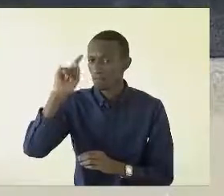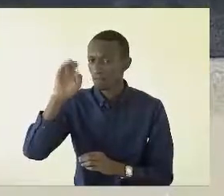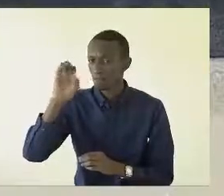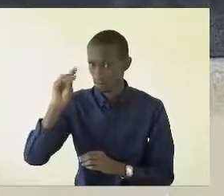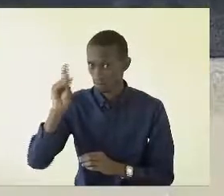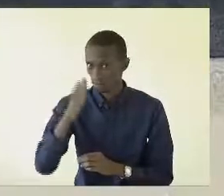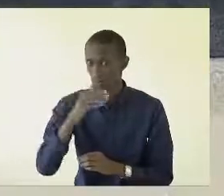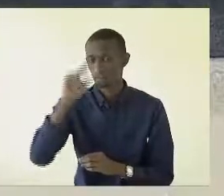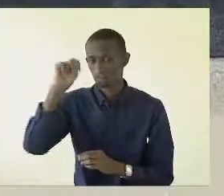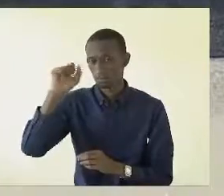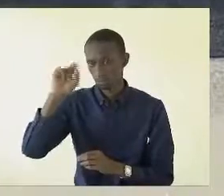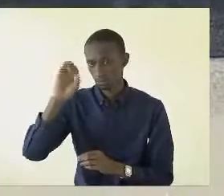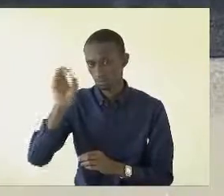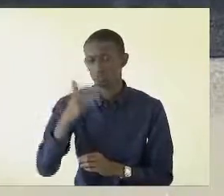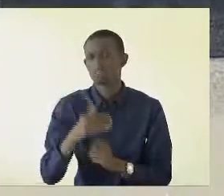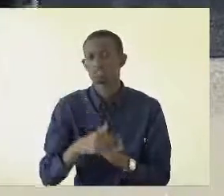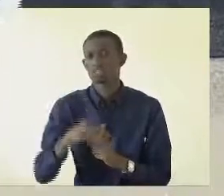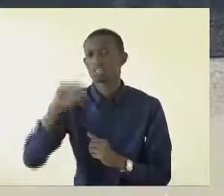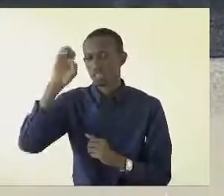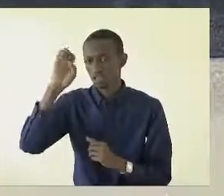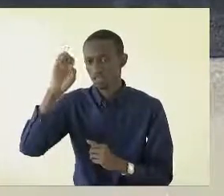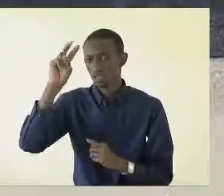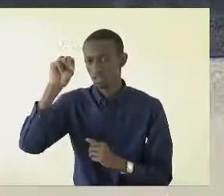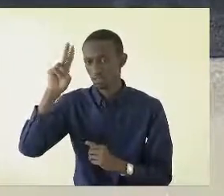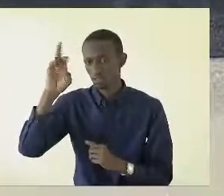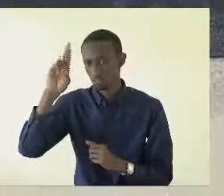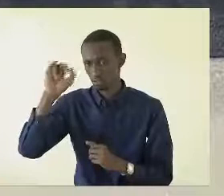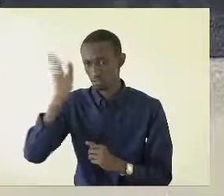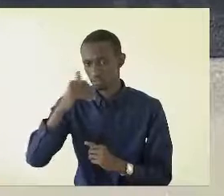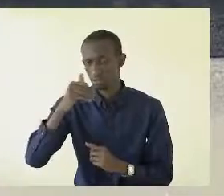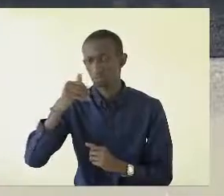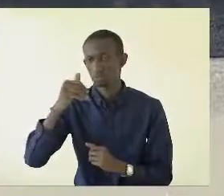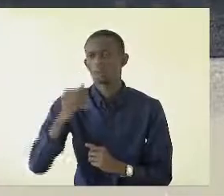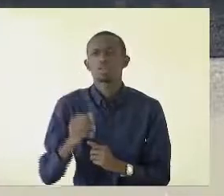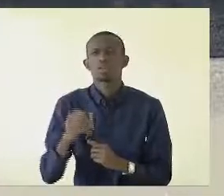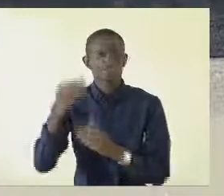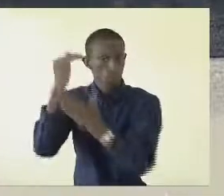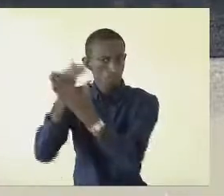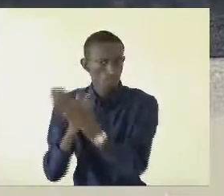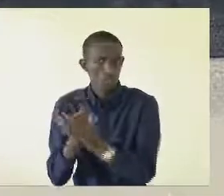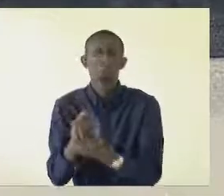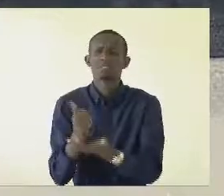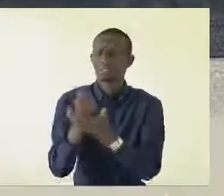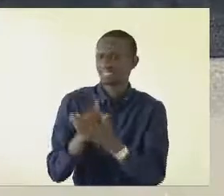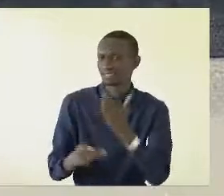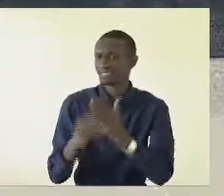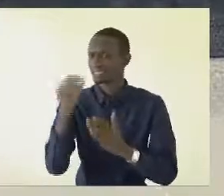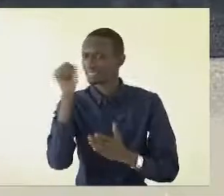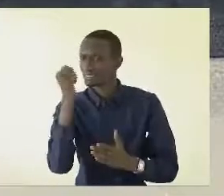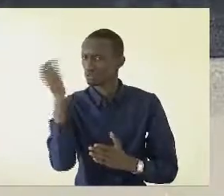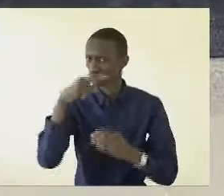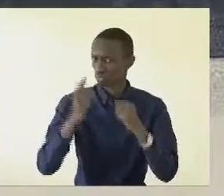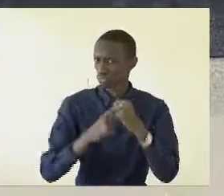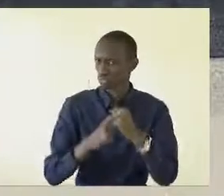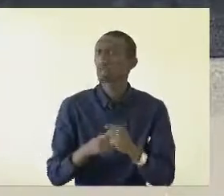there a date, which is 5th June every year for celebrating environment. That